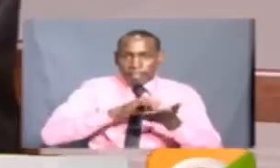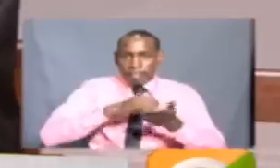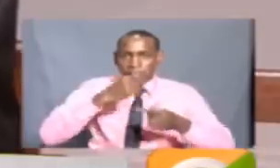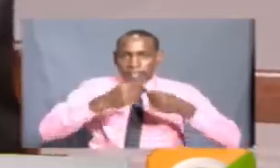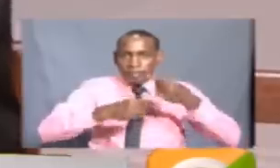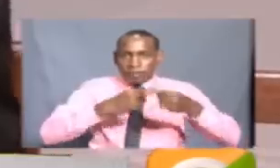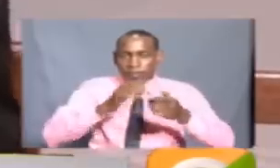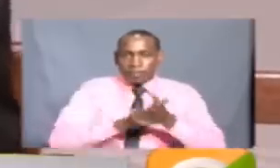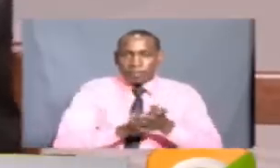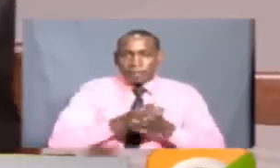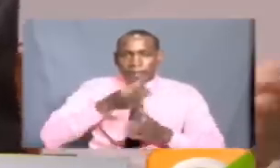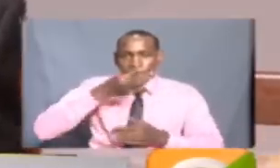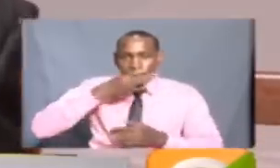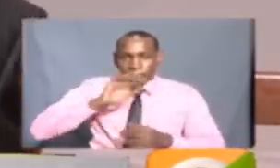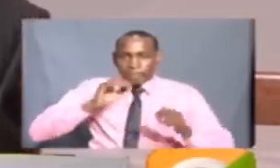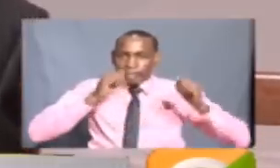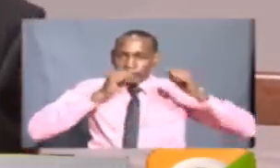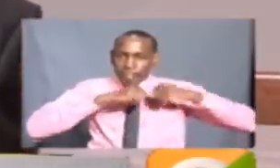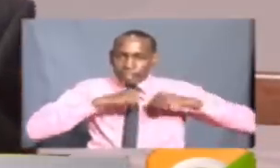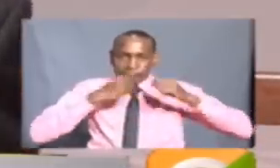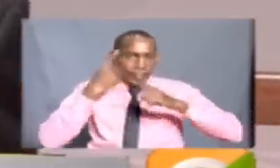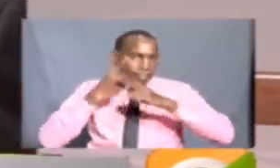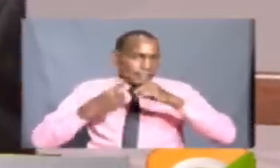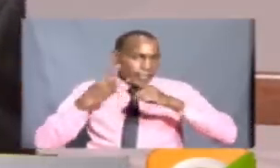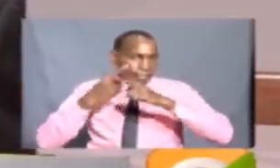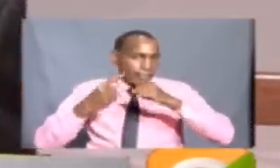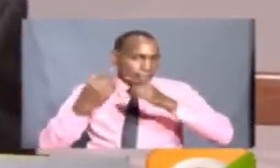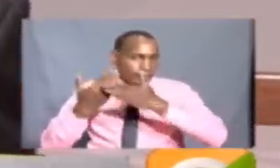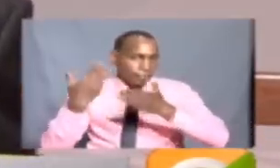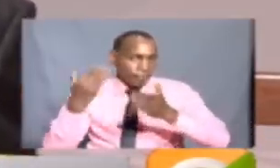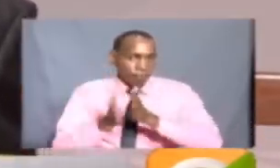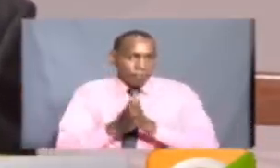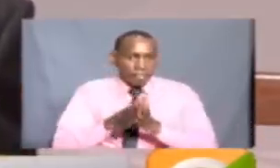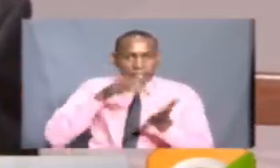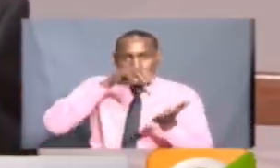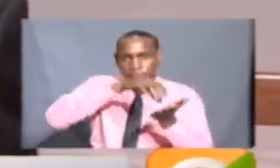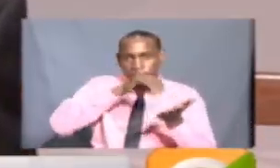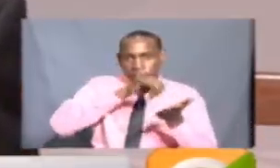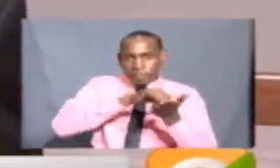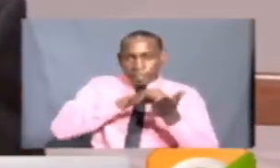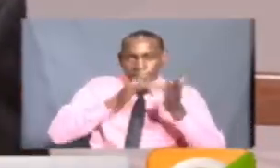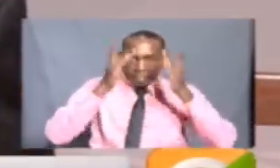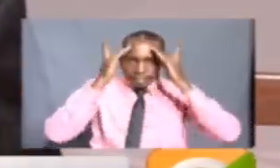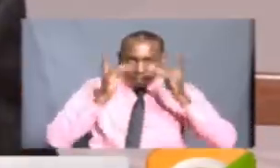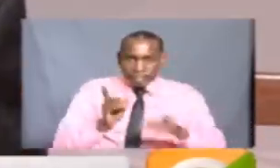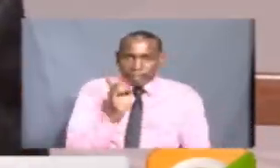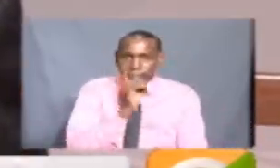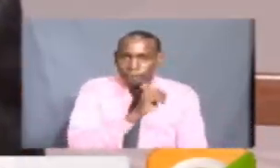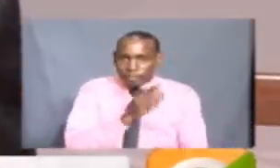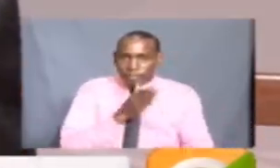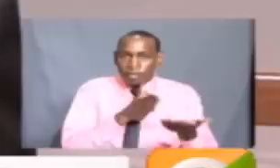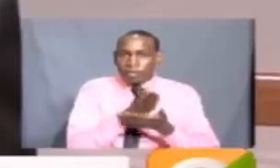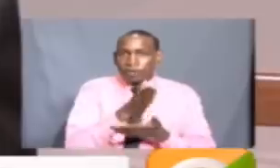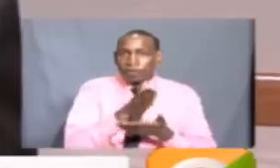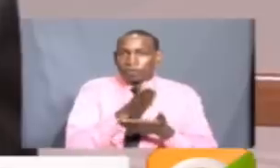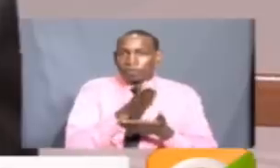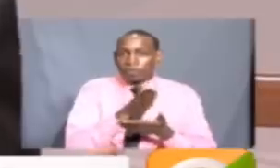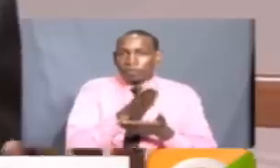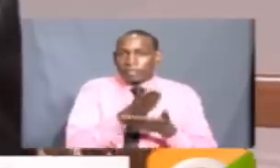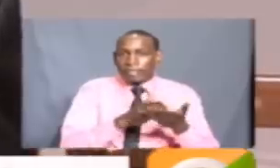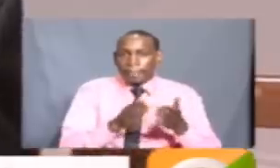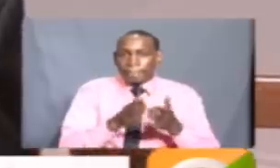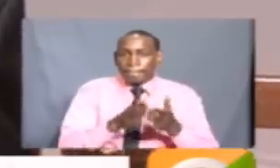about the Paris Agreement of a couple of years back, yeah. And the position that has been taken by some of the